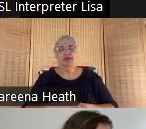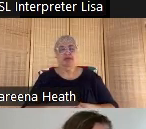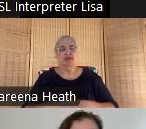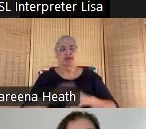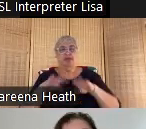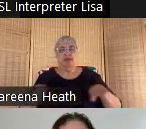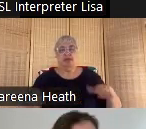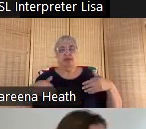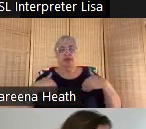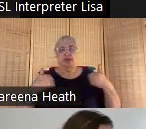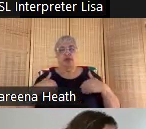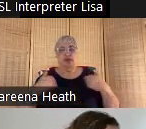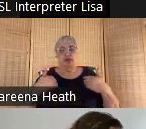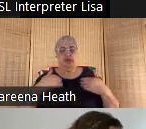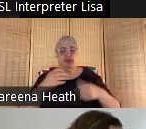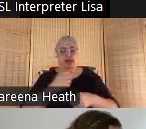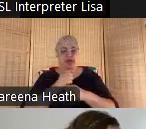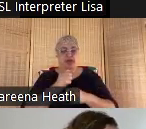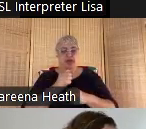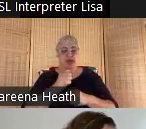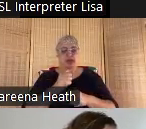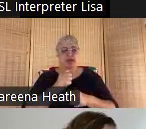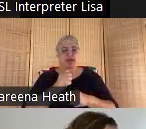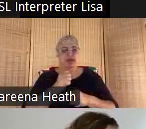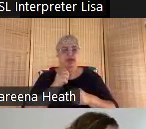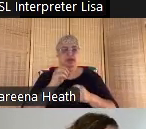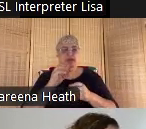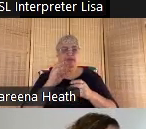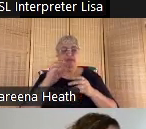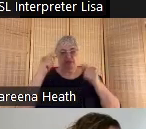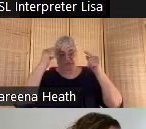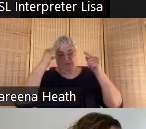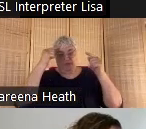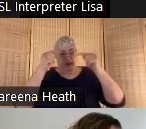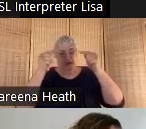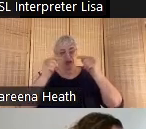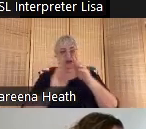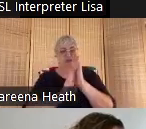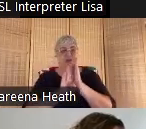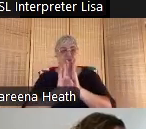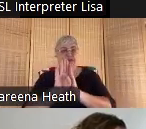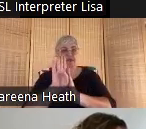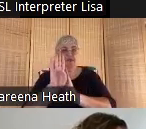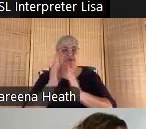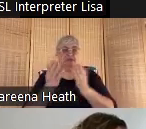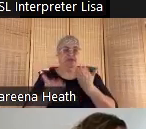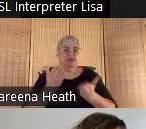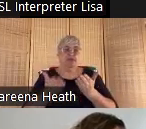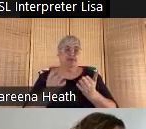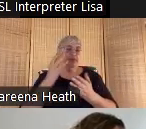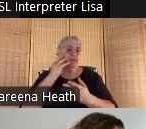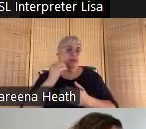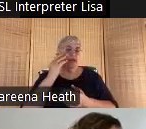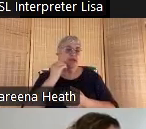children and youth sustain a brain injury, as you can imagine, their brain is still developing, and they may